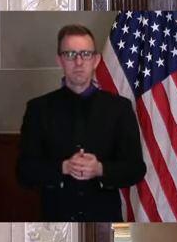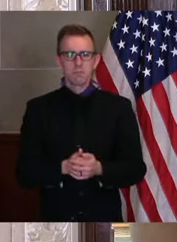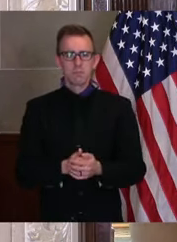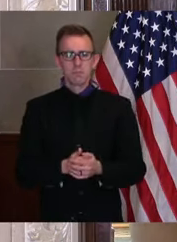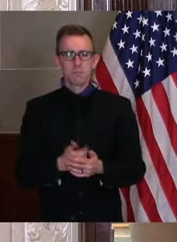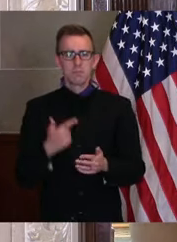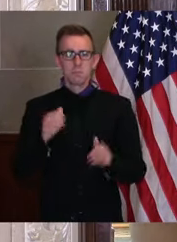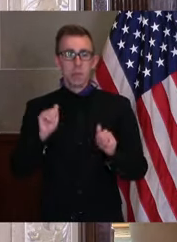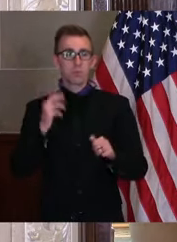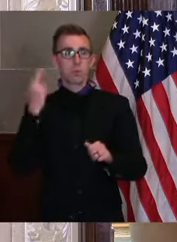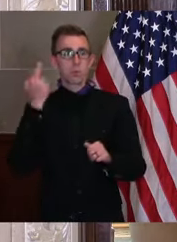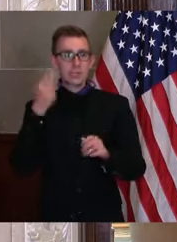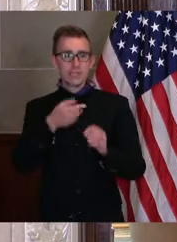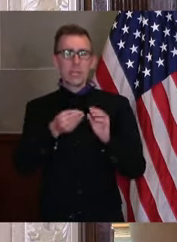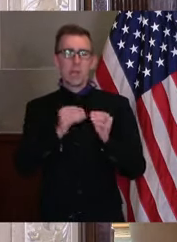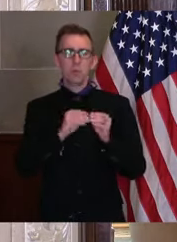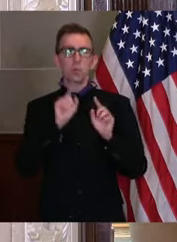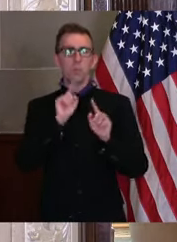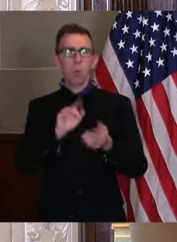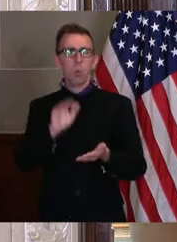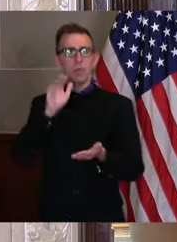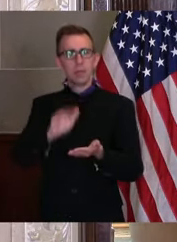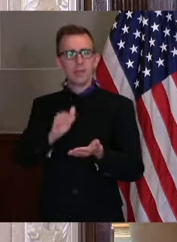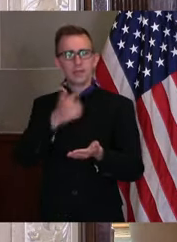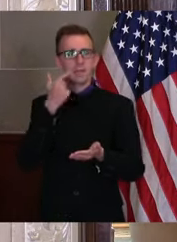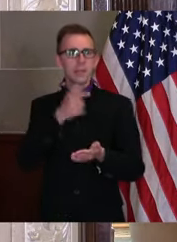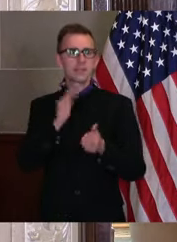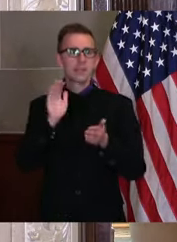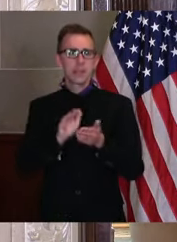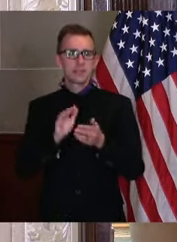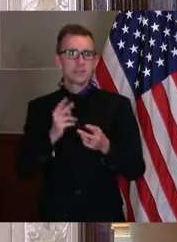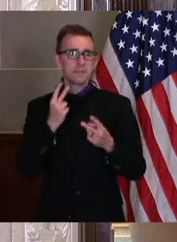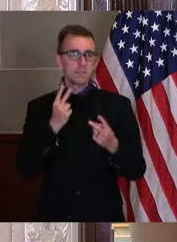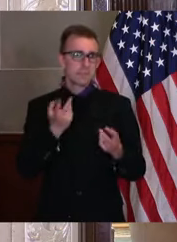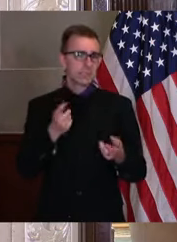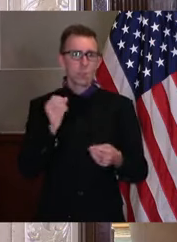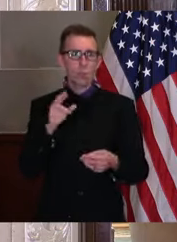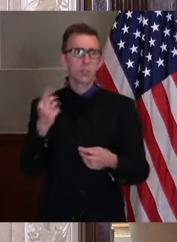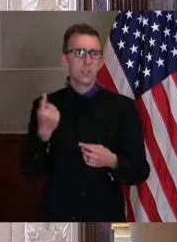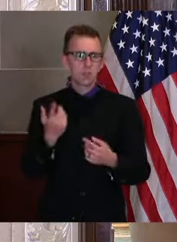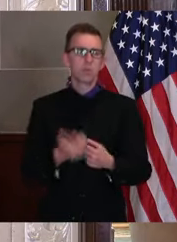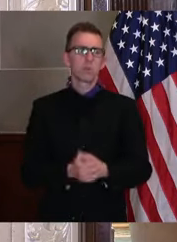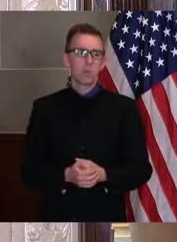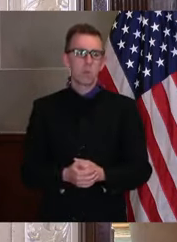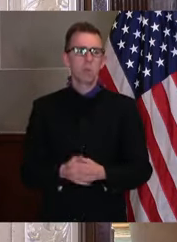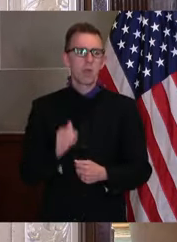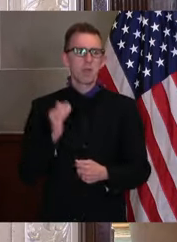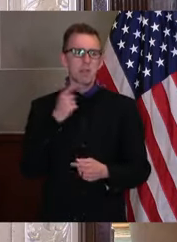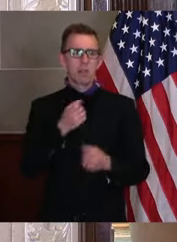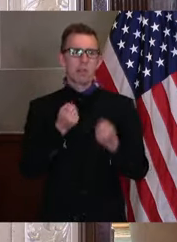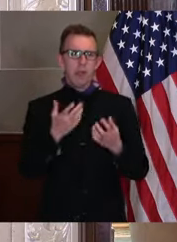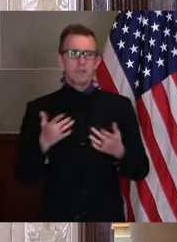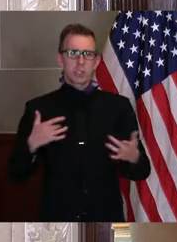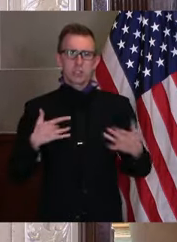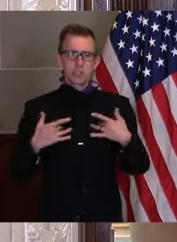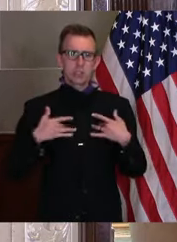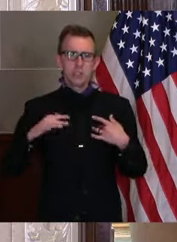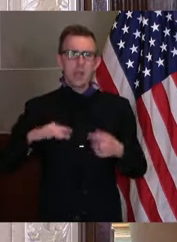hey, there's a reason for that, and we need to make sure to protect people. So I think those are all concerns that we know are out